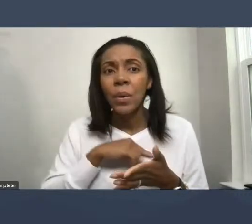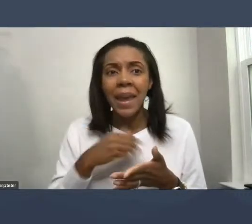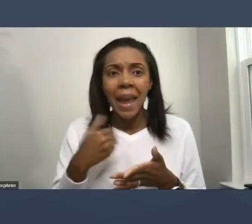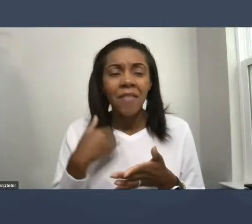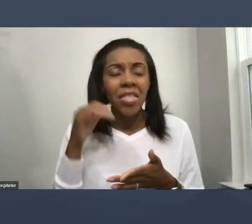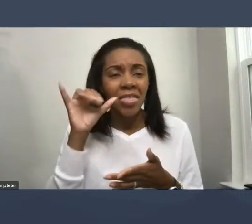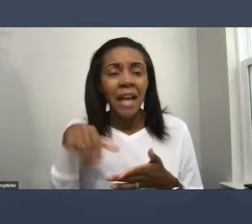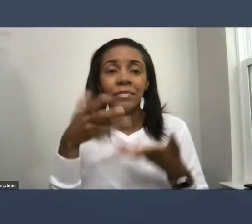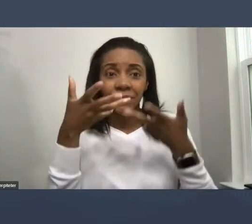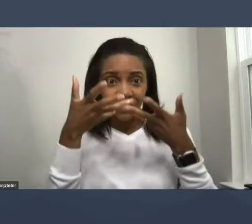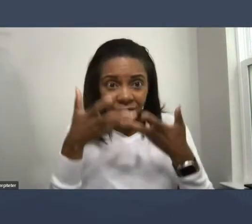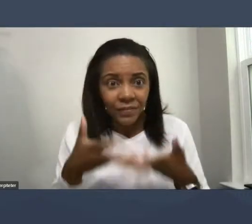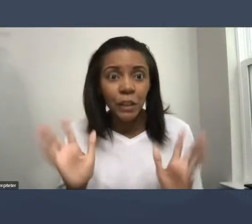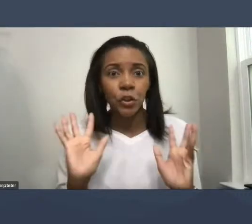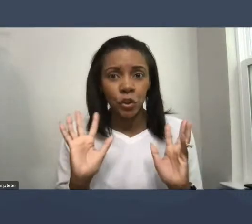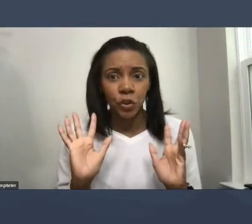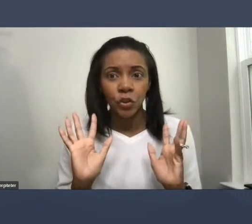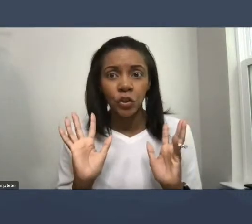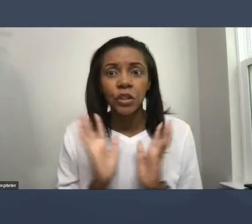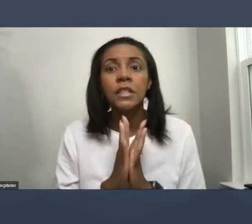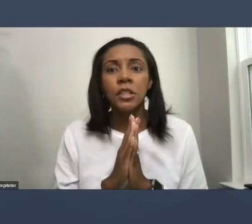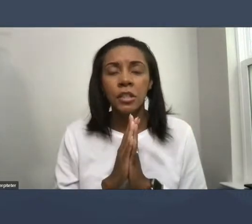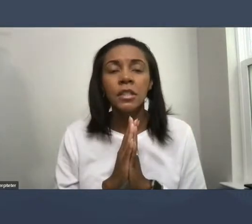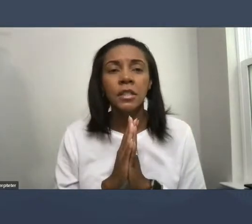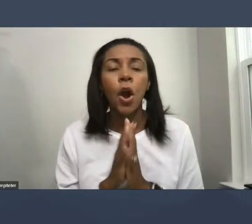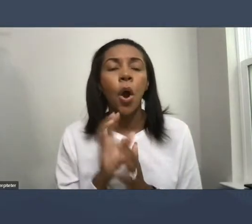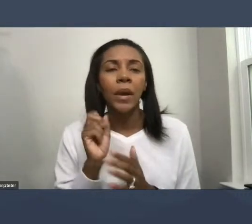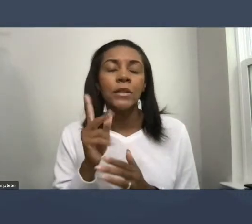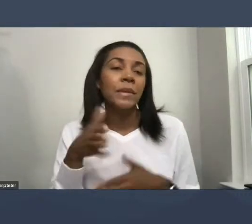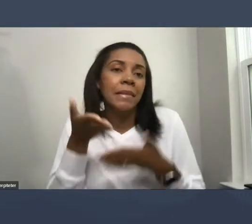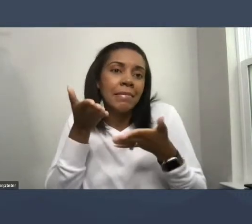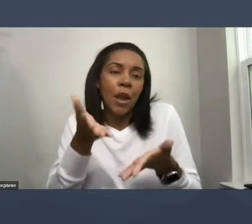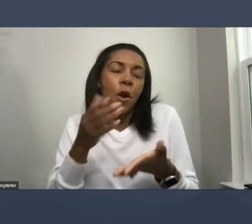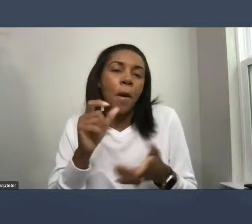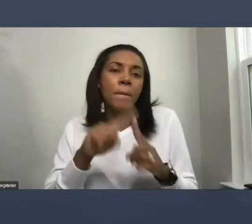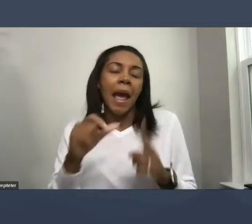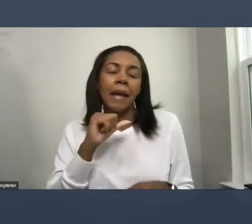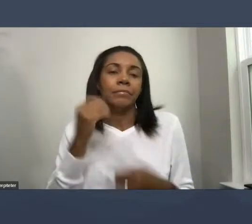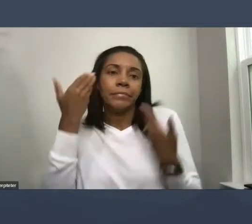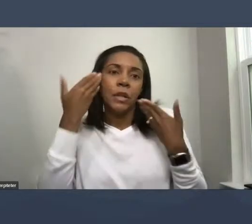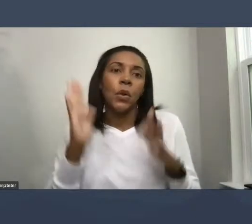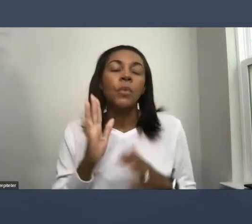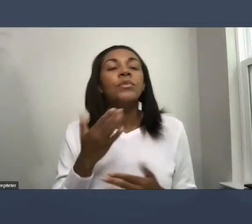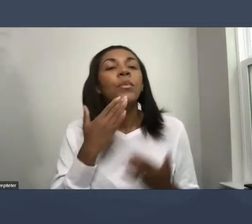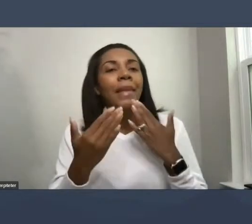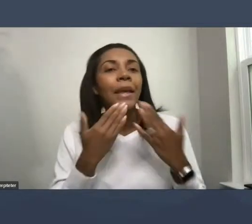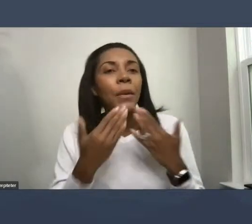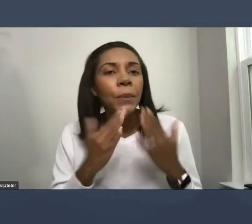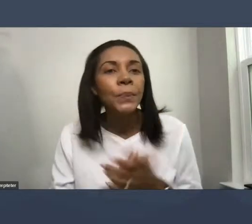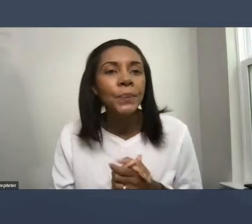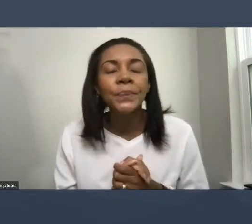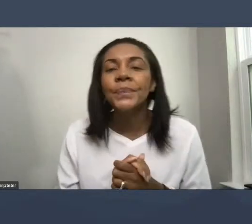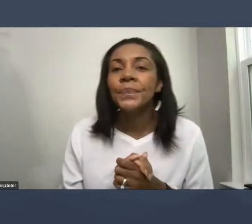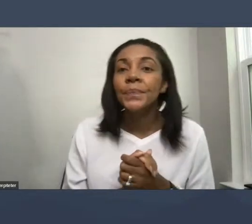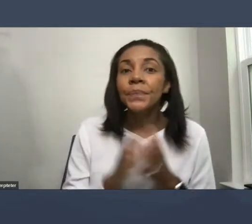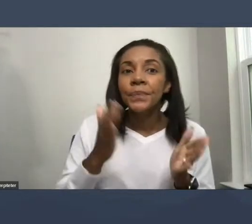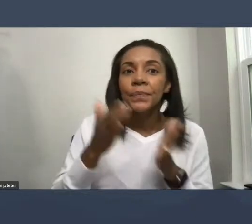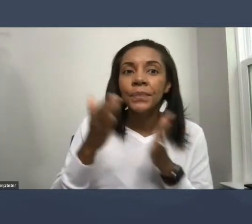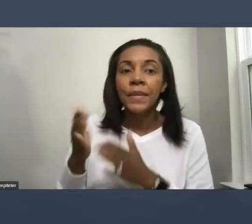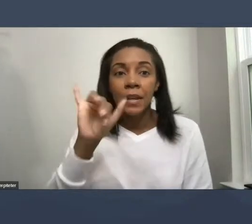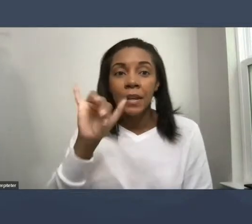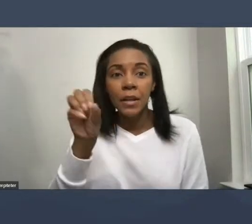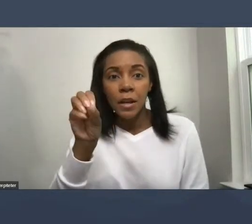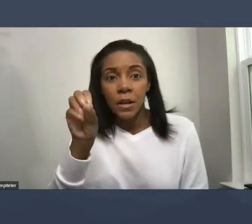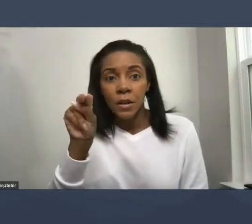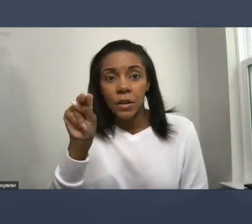done, and the way you're shaking your head, it's there. I just haven't seen it. Yeah. Okay. Thank you. Good question. Councilman Jones